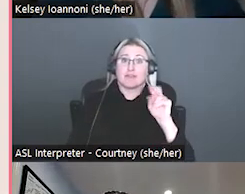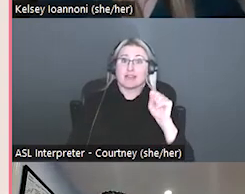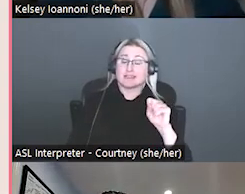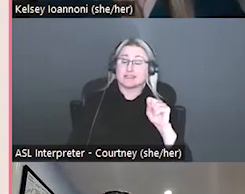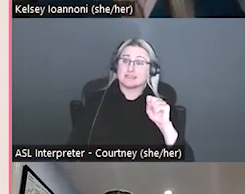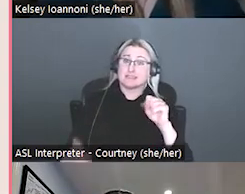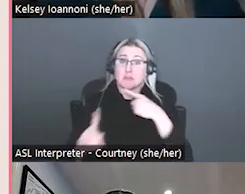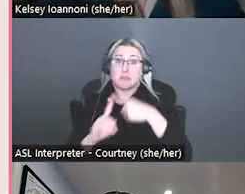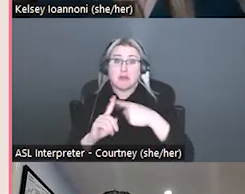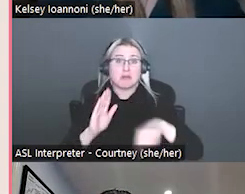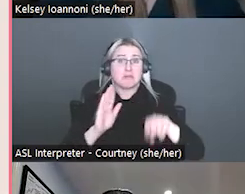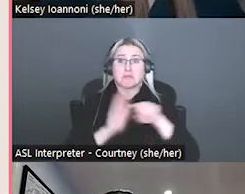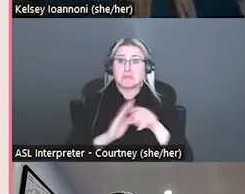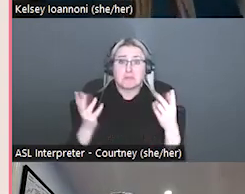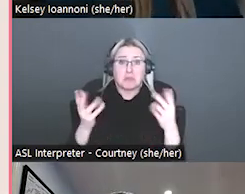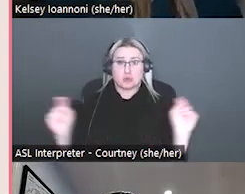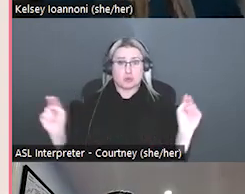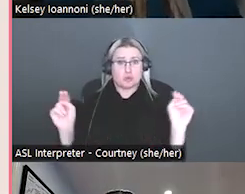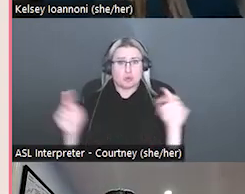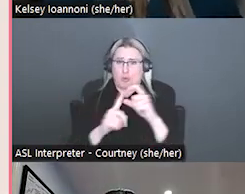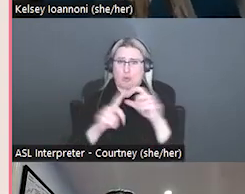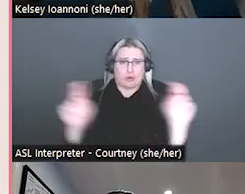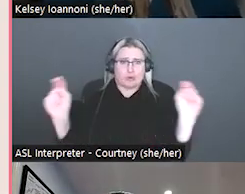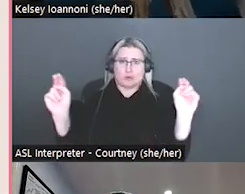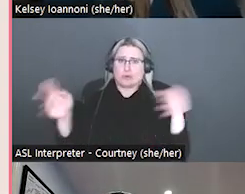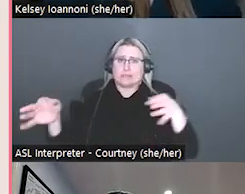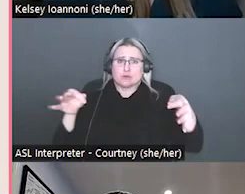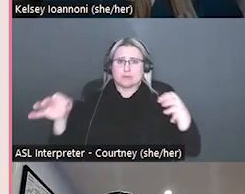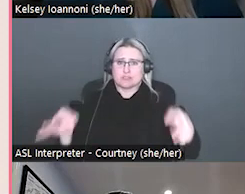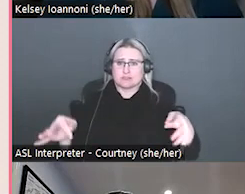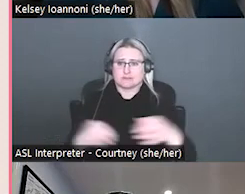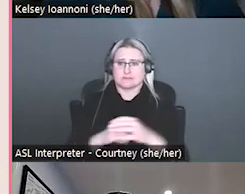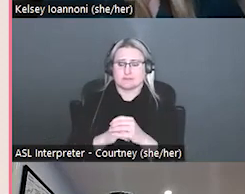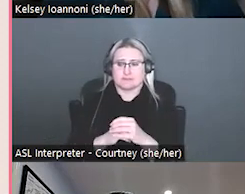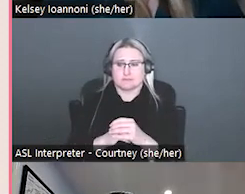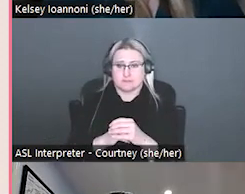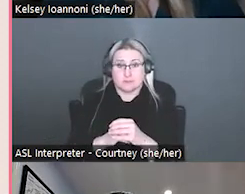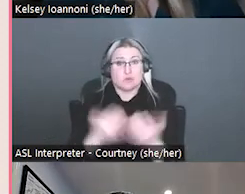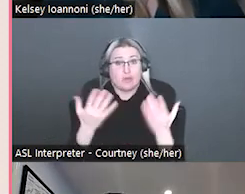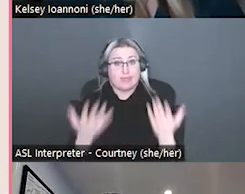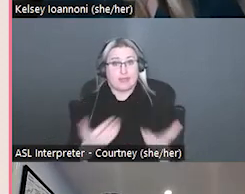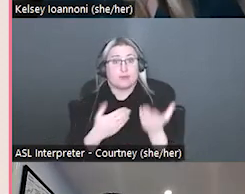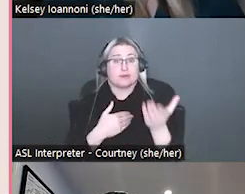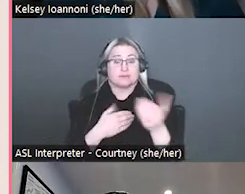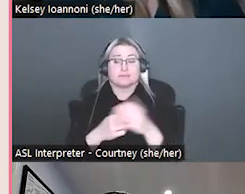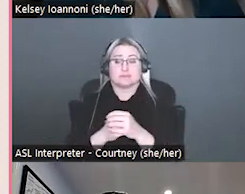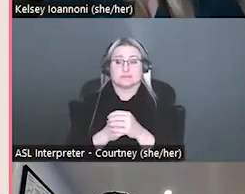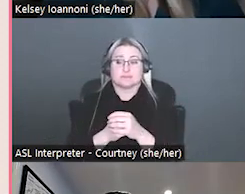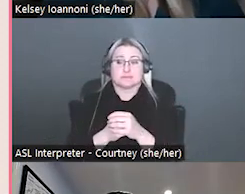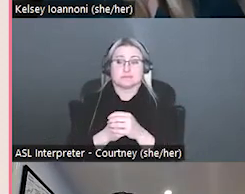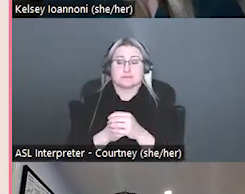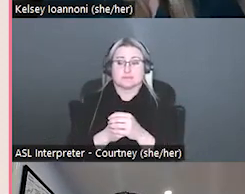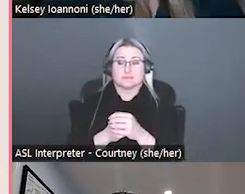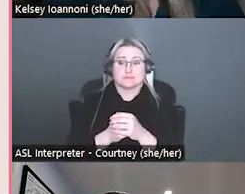or negative, it is neutral. It's a neutral description. So same things happening here where the paradigm is